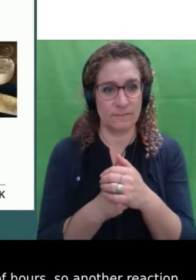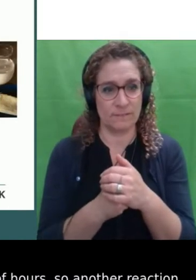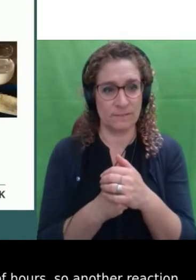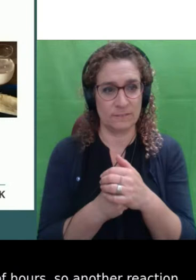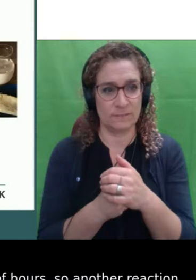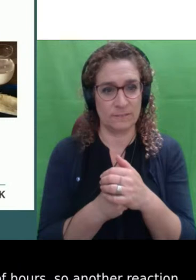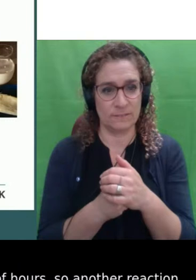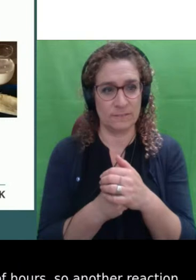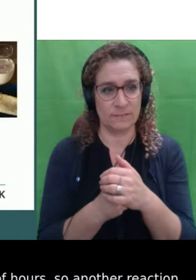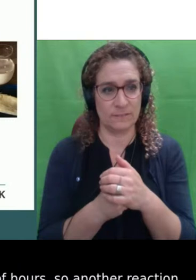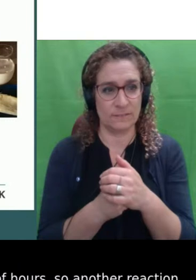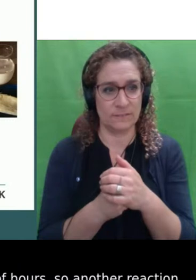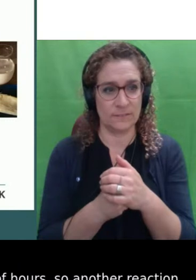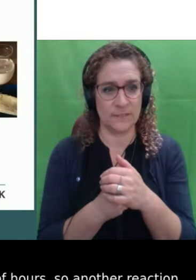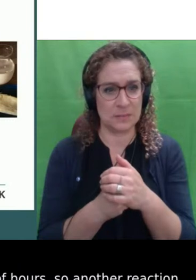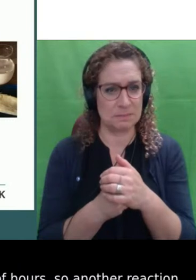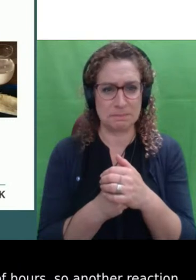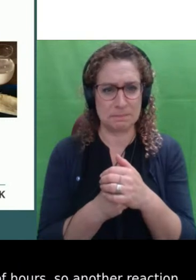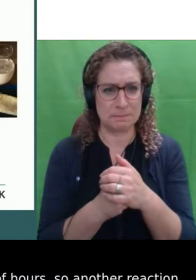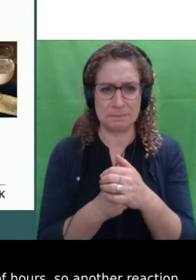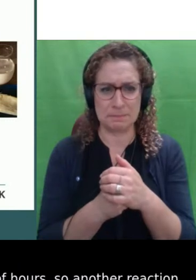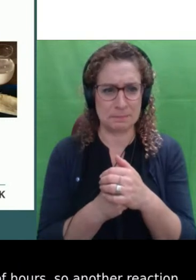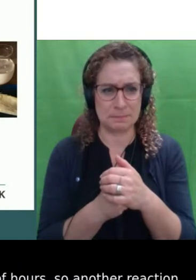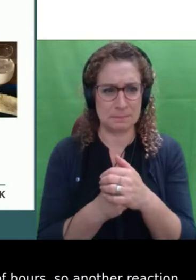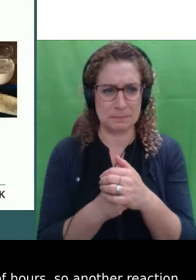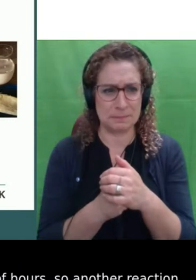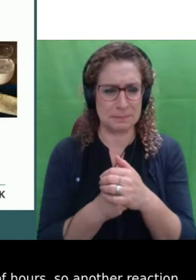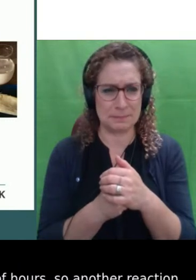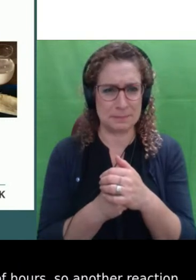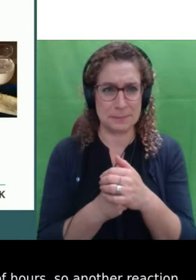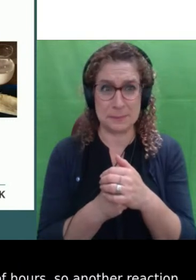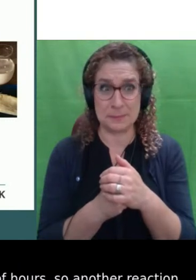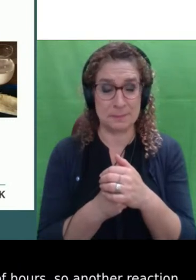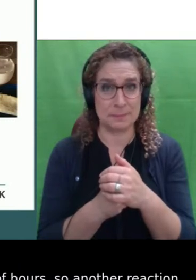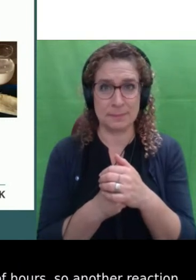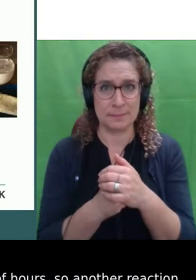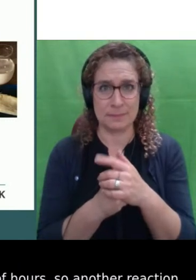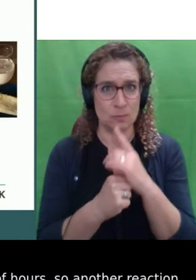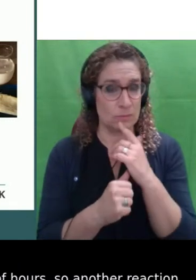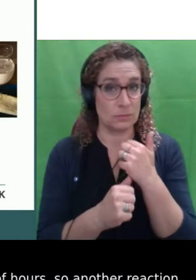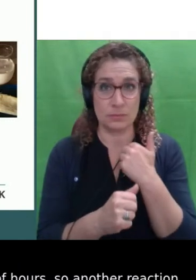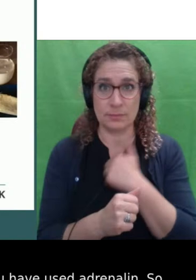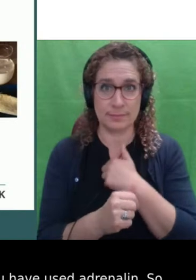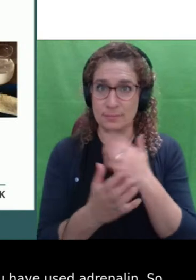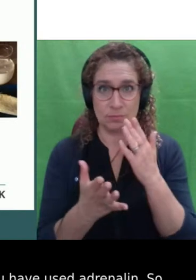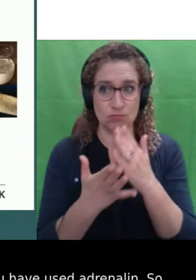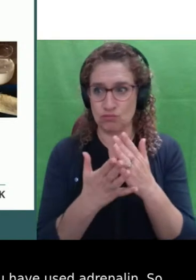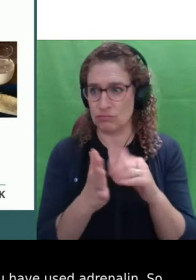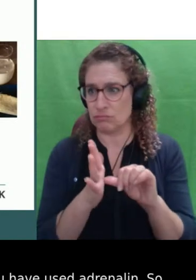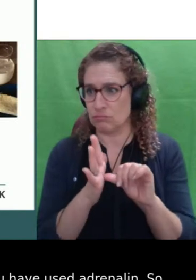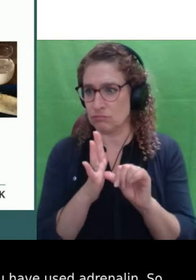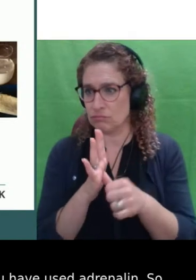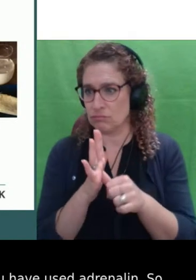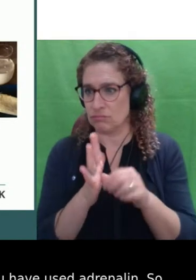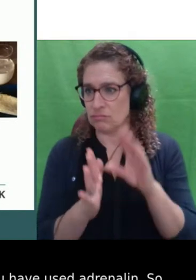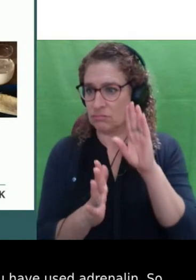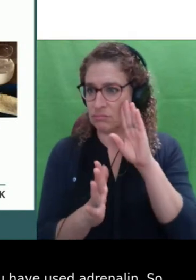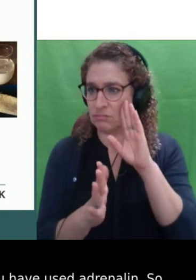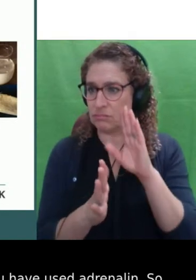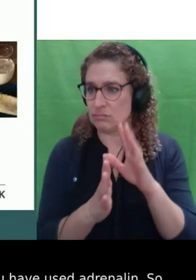so there's some risk factors for baseline reflexes now there's an old study probably needs updating now but certainly back then